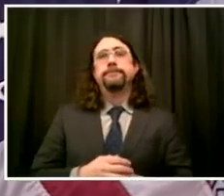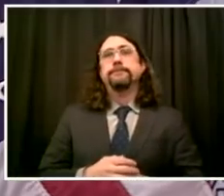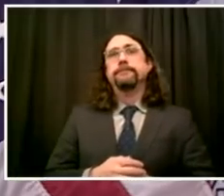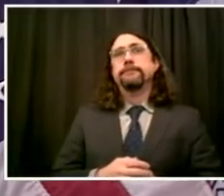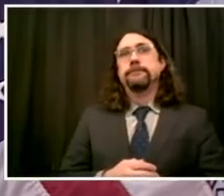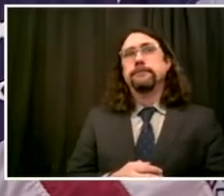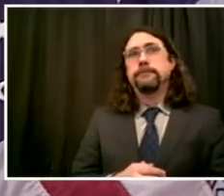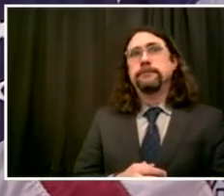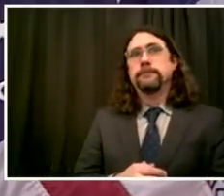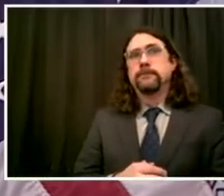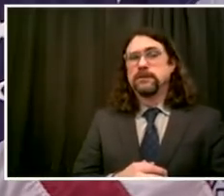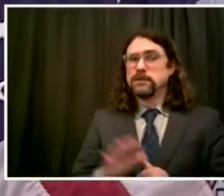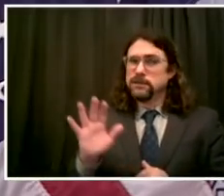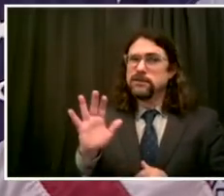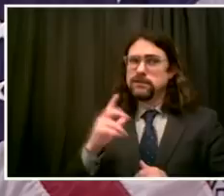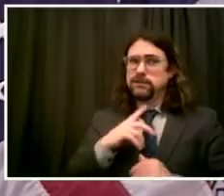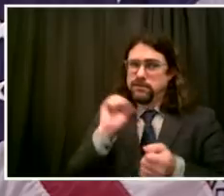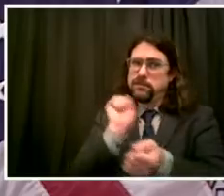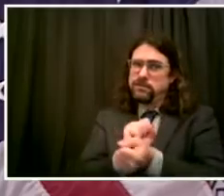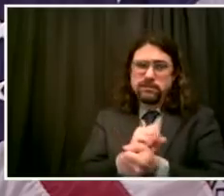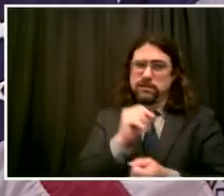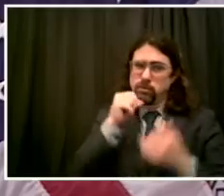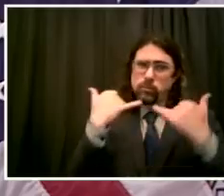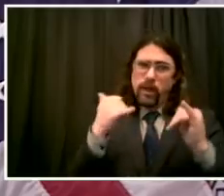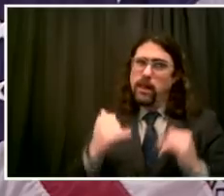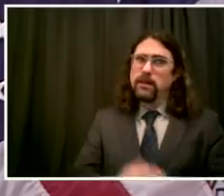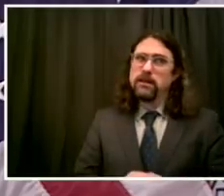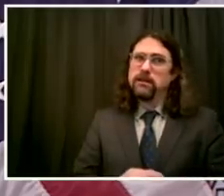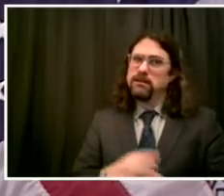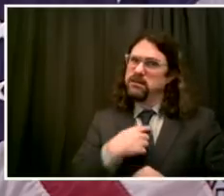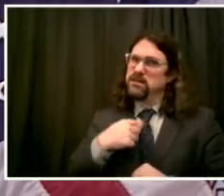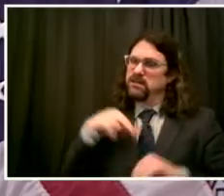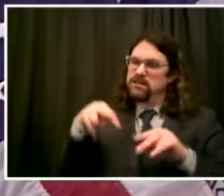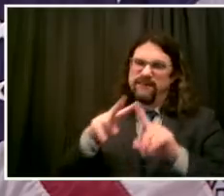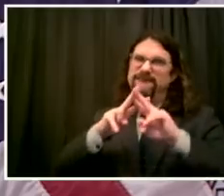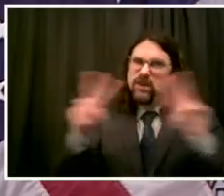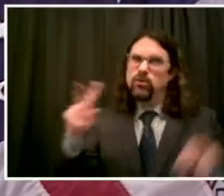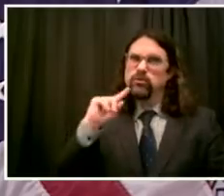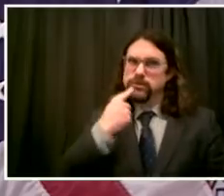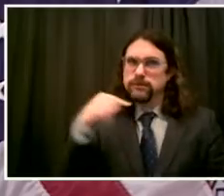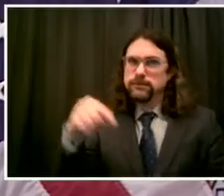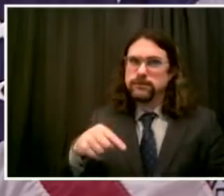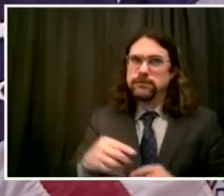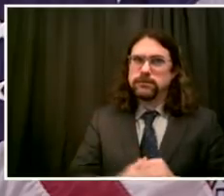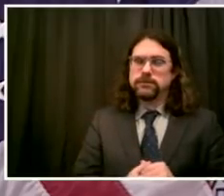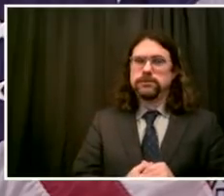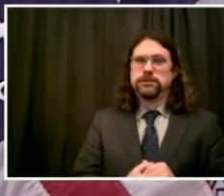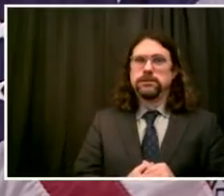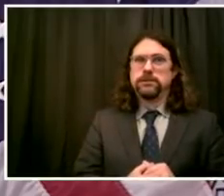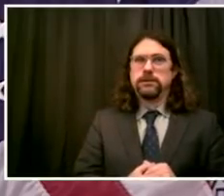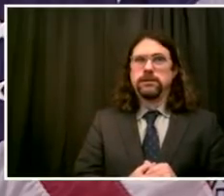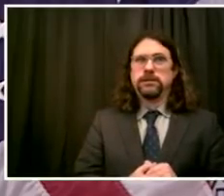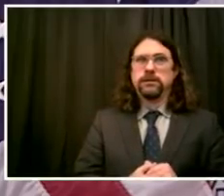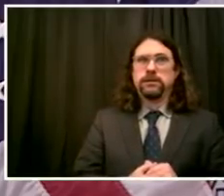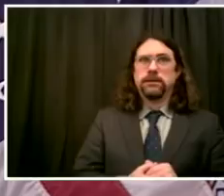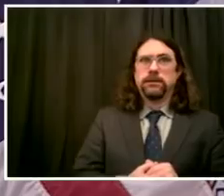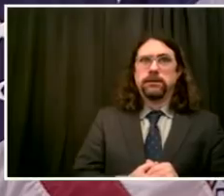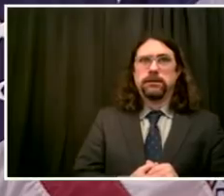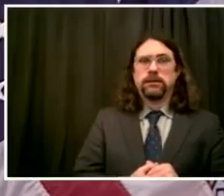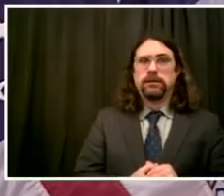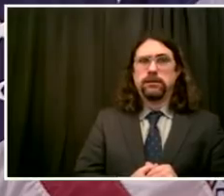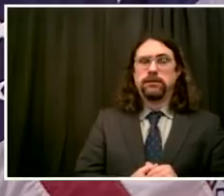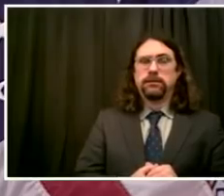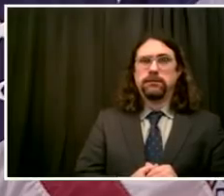acts. So look, whether it is this horrible anti-Semitic act that we saw or the